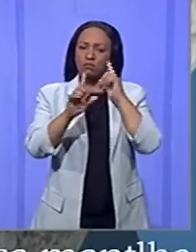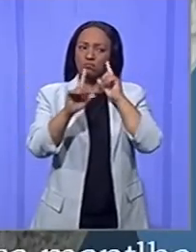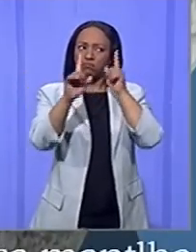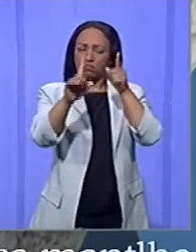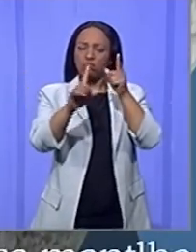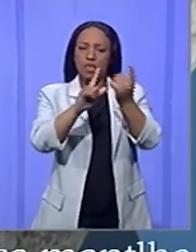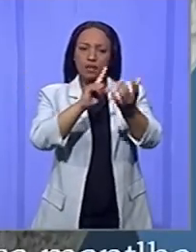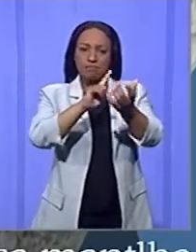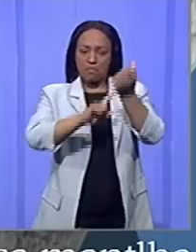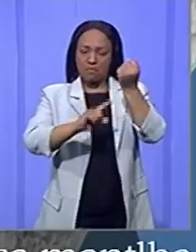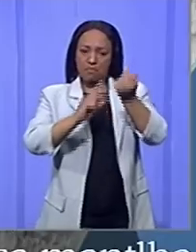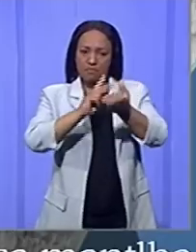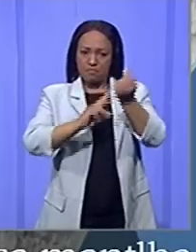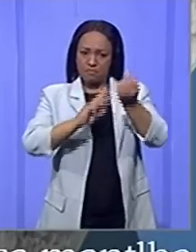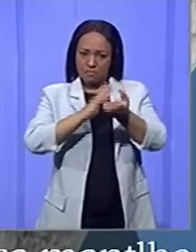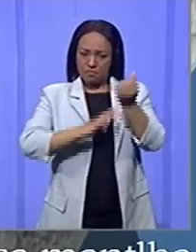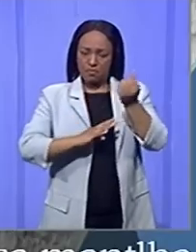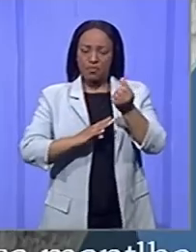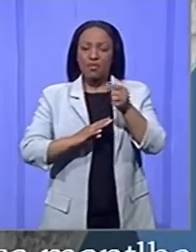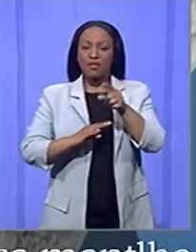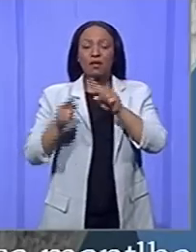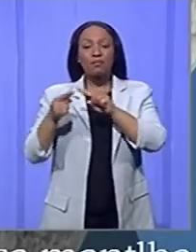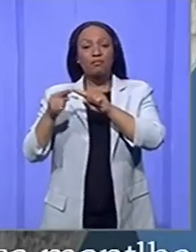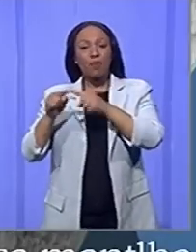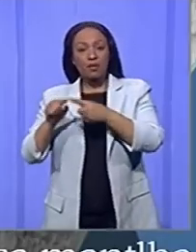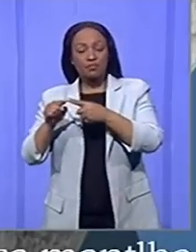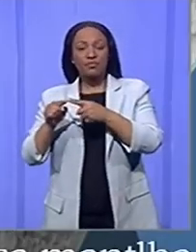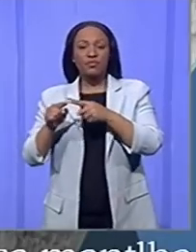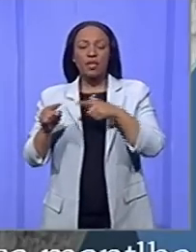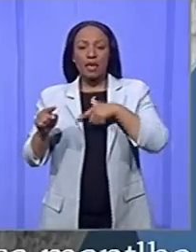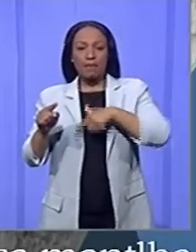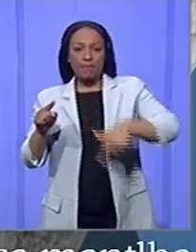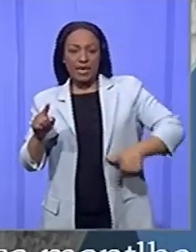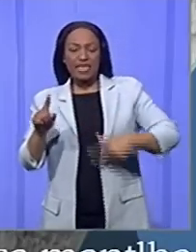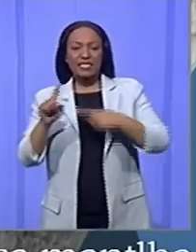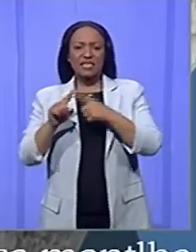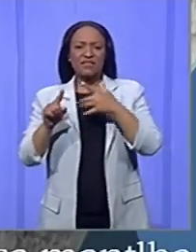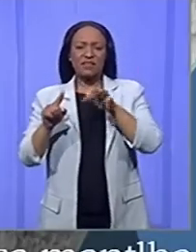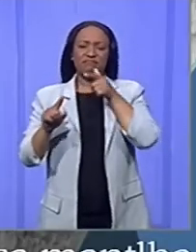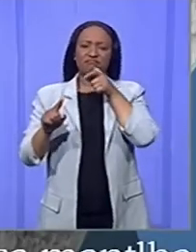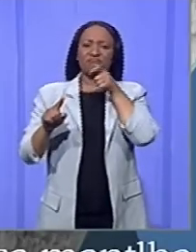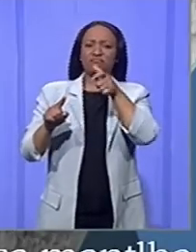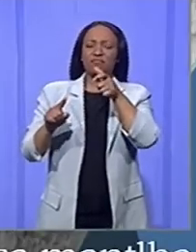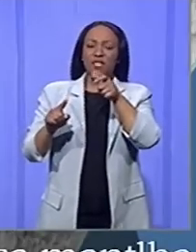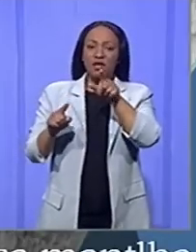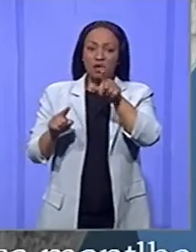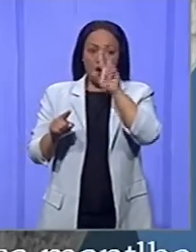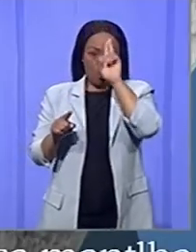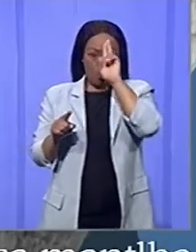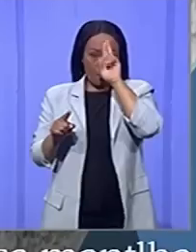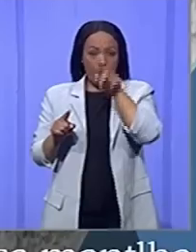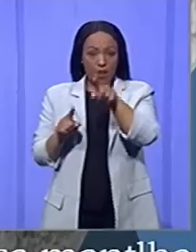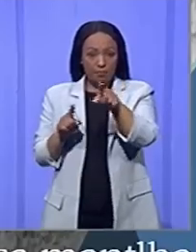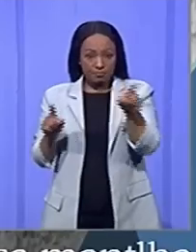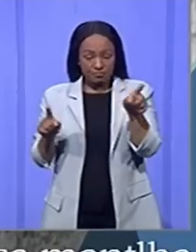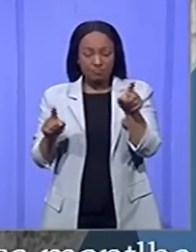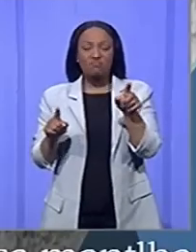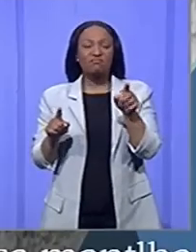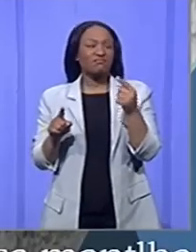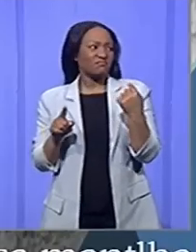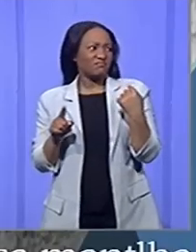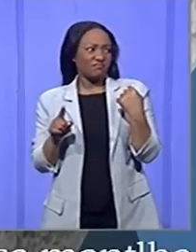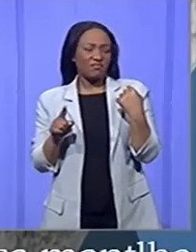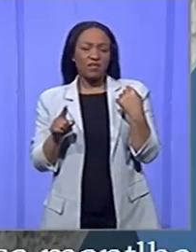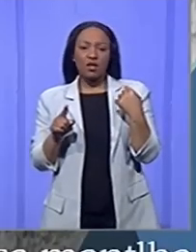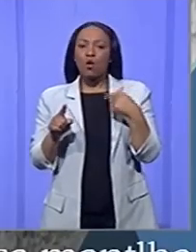ding tsa dintlha tse mo presidente a di hlahisitseng o tshwanetse ho hopola hore re fihlile maemong